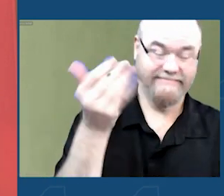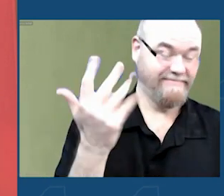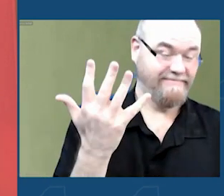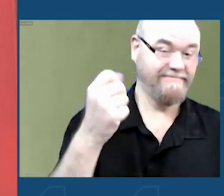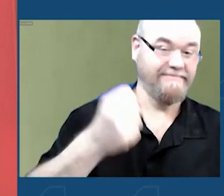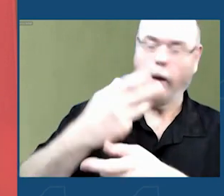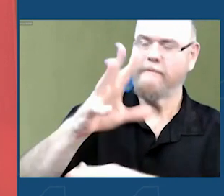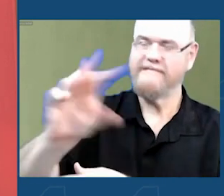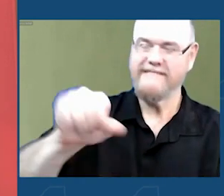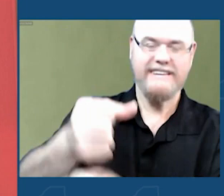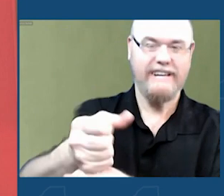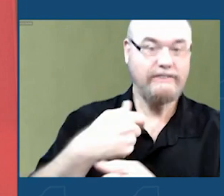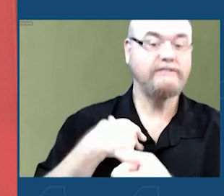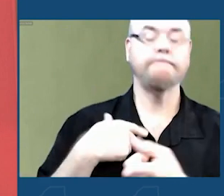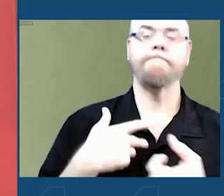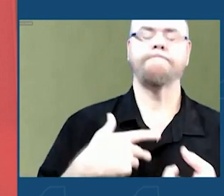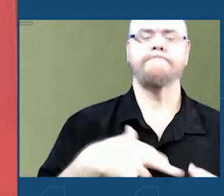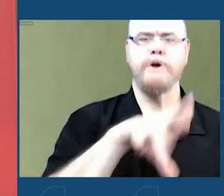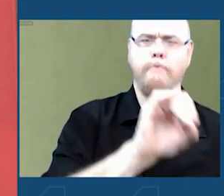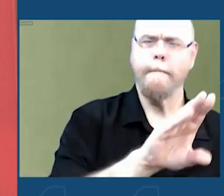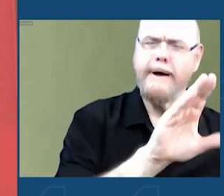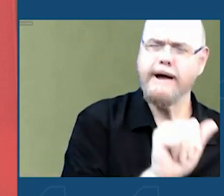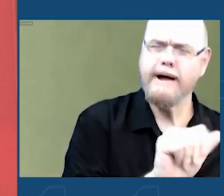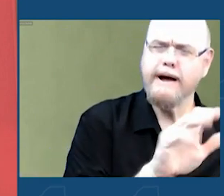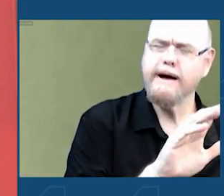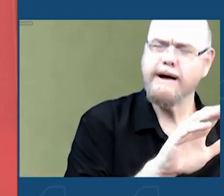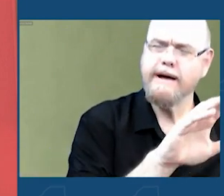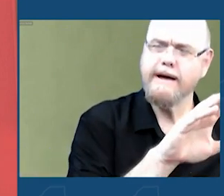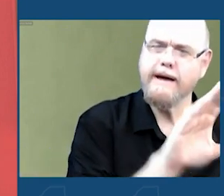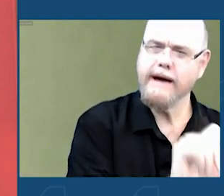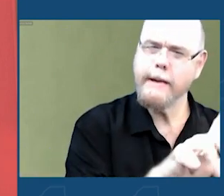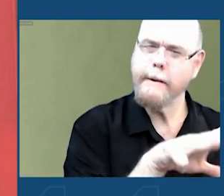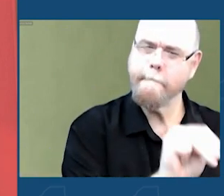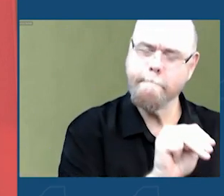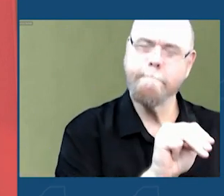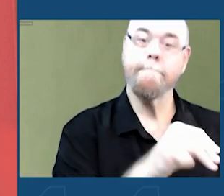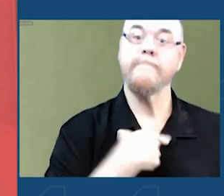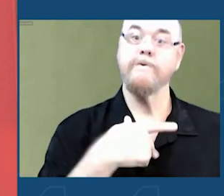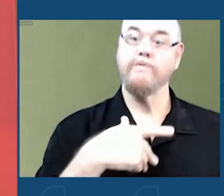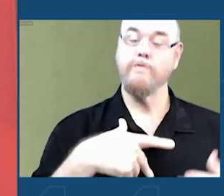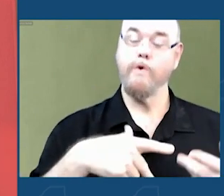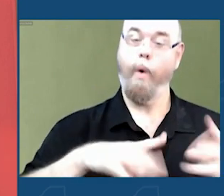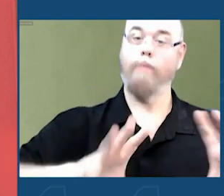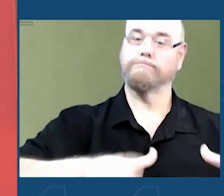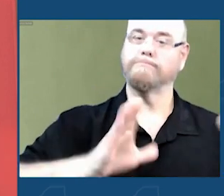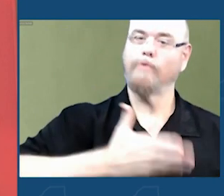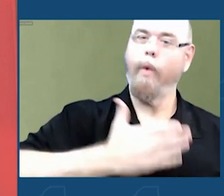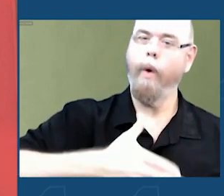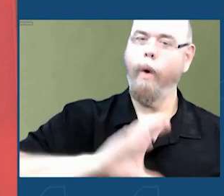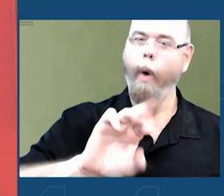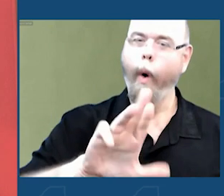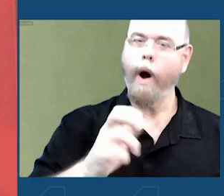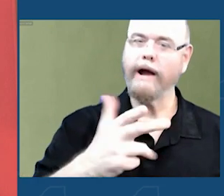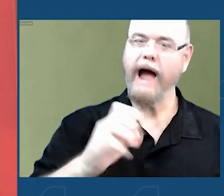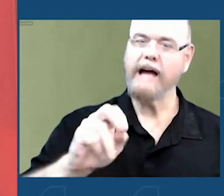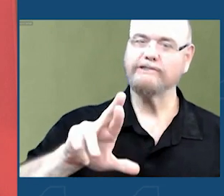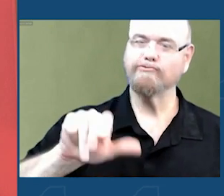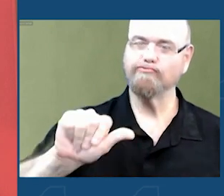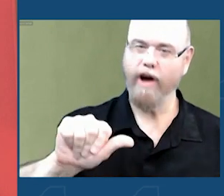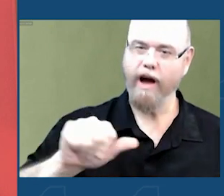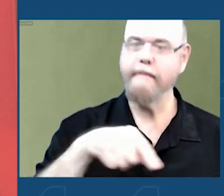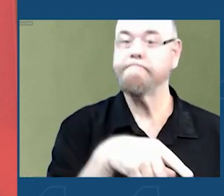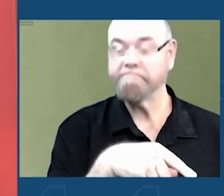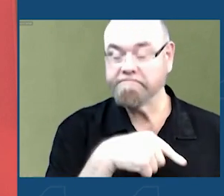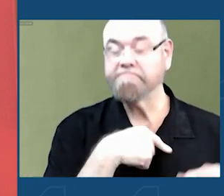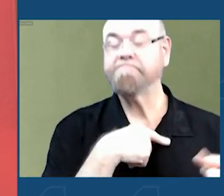Youth Orchestra, with our support, will be able to take more young people to Carnegie Hall. And by the way, Carnegie Hall is also getting support from us, too, so we make sure